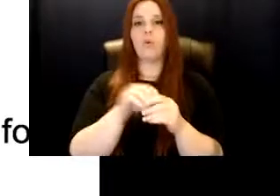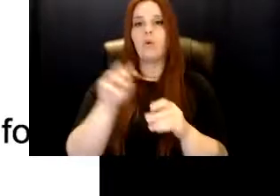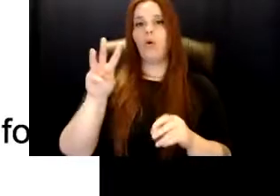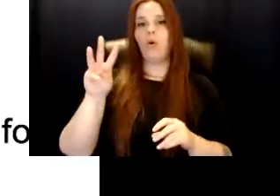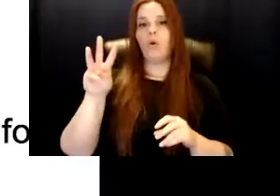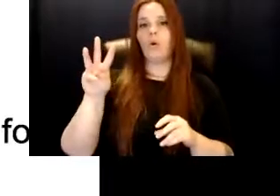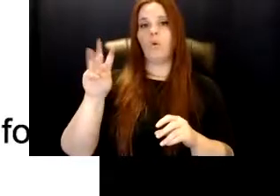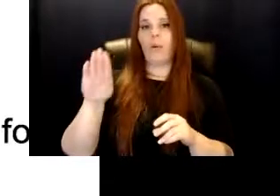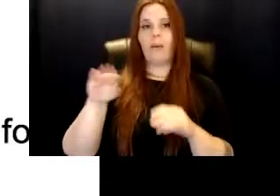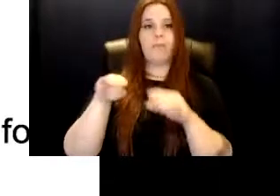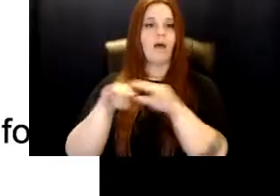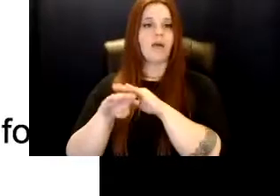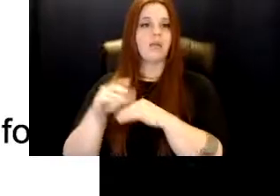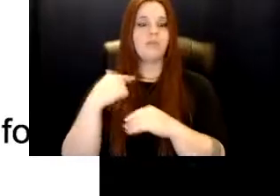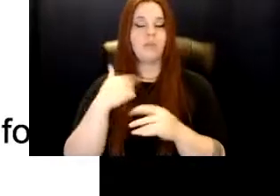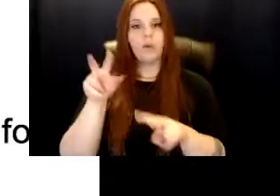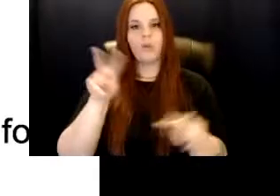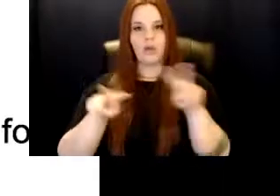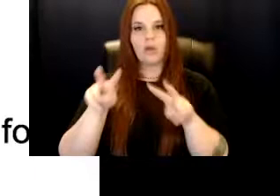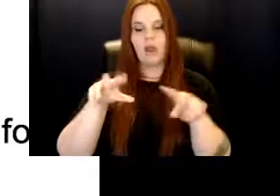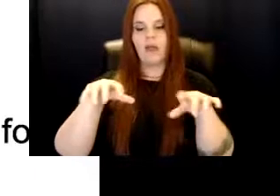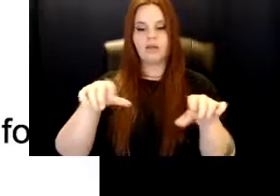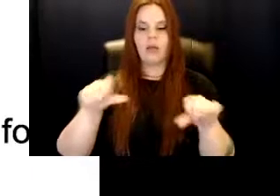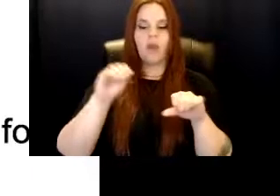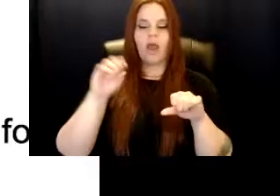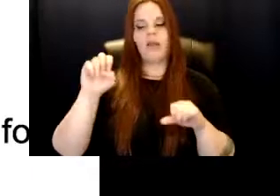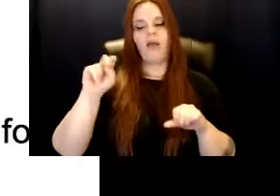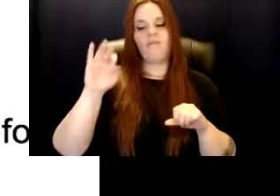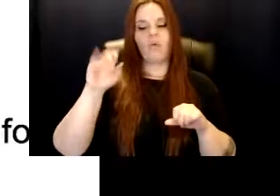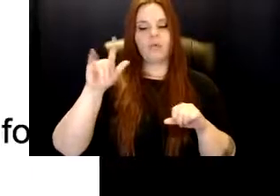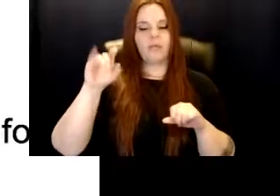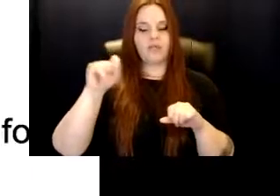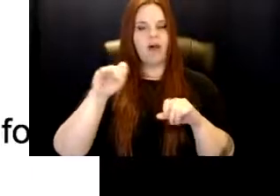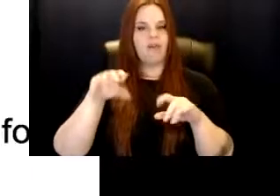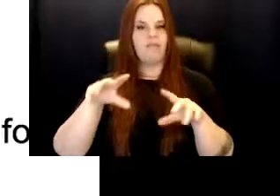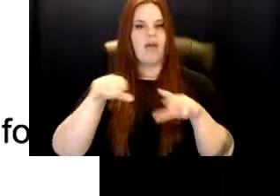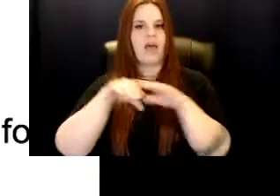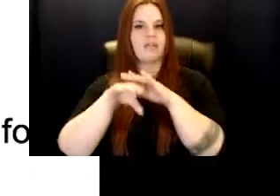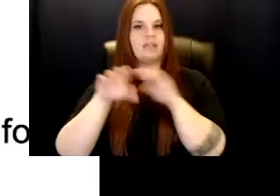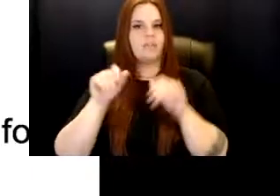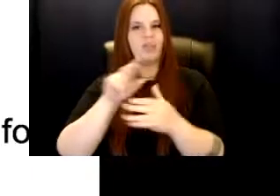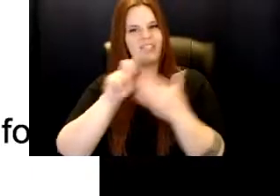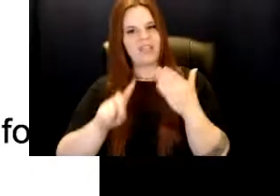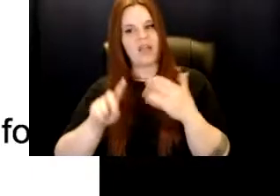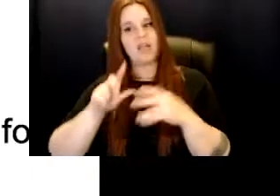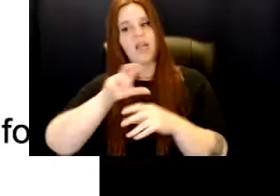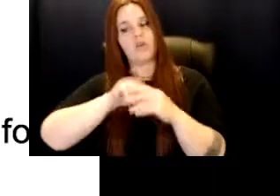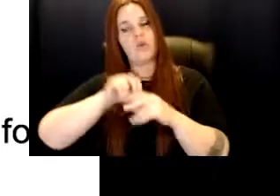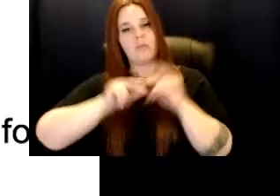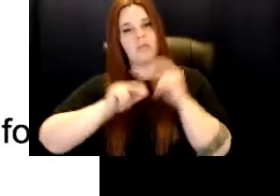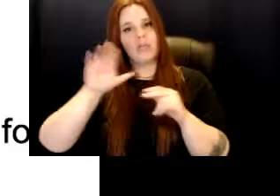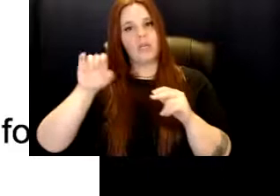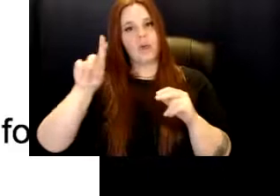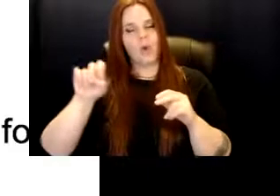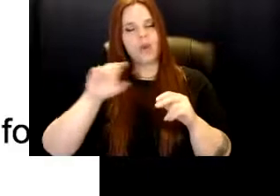web access, we would also look at adoption and enforcement of accessible design documents, including the building code and the 2010